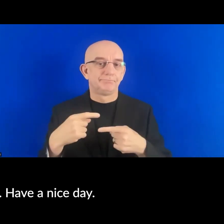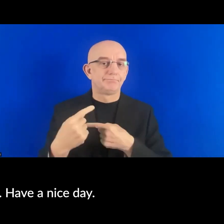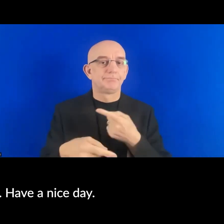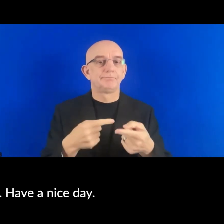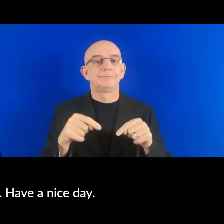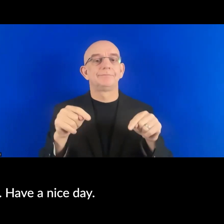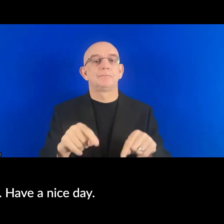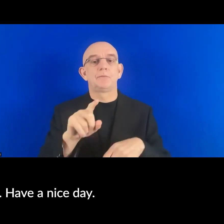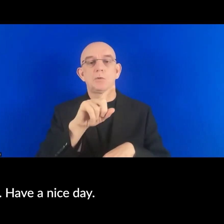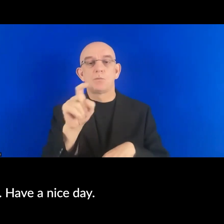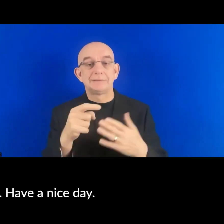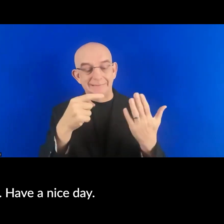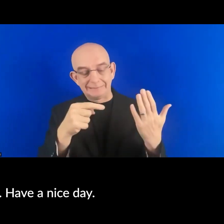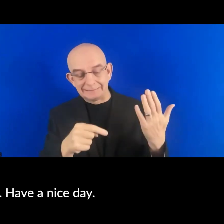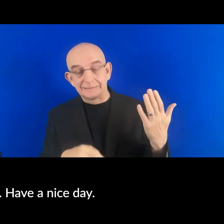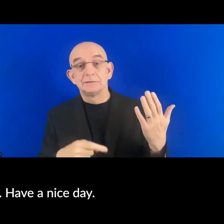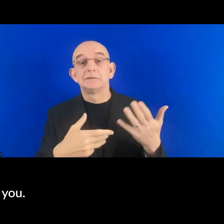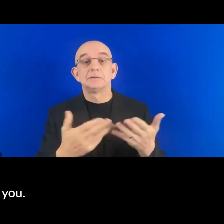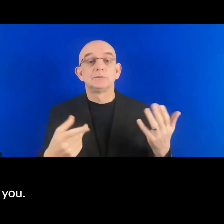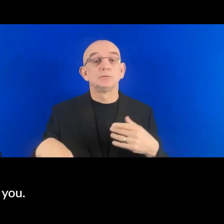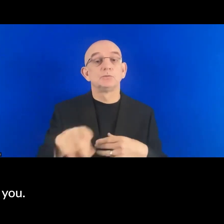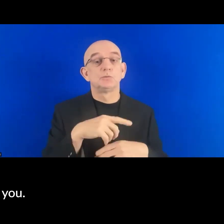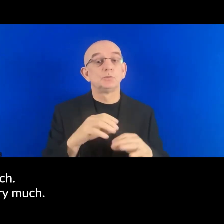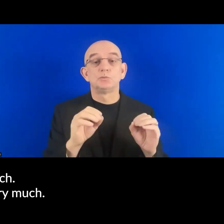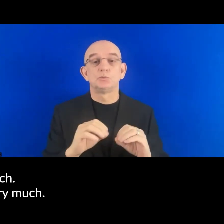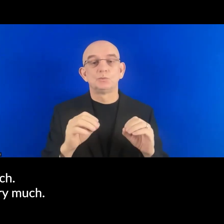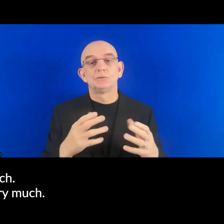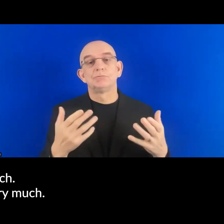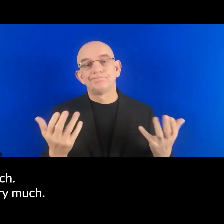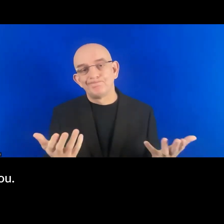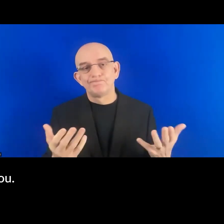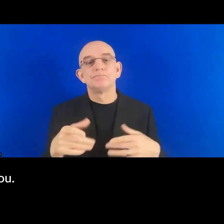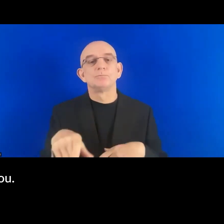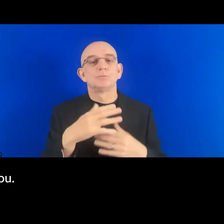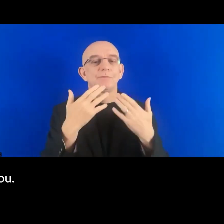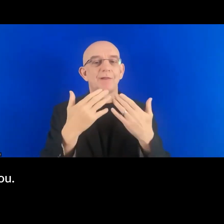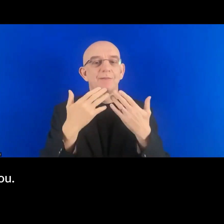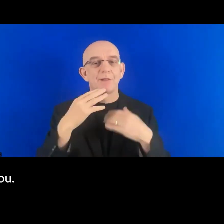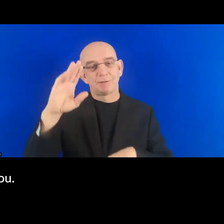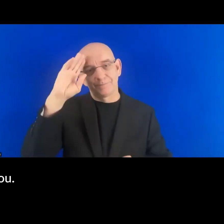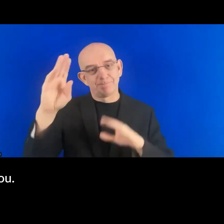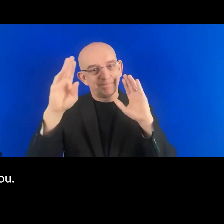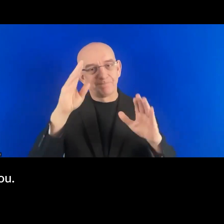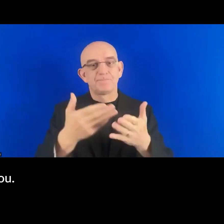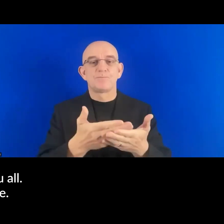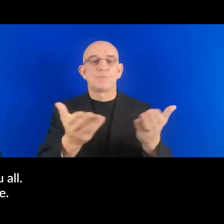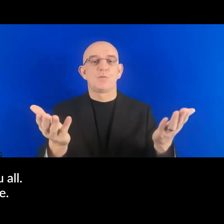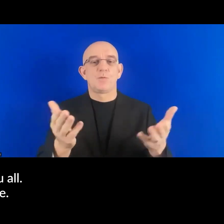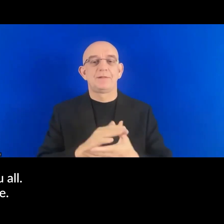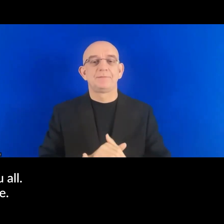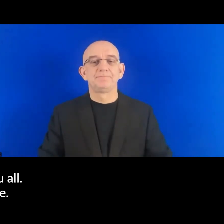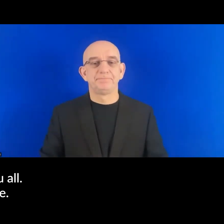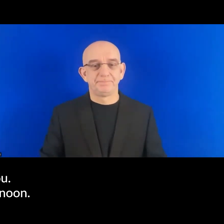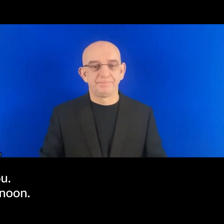So thank you very much. Have a nice day. Thank you. Thank you very much. Thank you. Bye. Thank you. Bye. Thank you